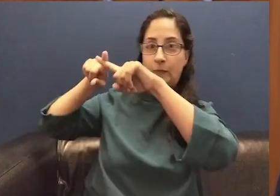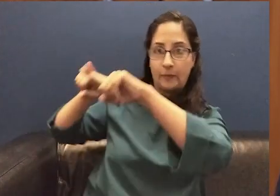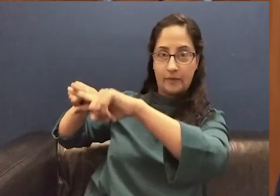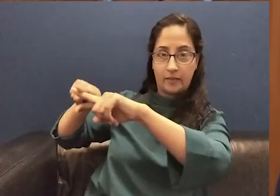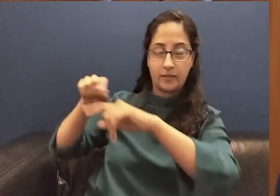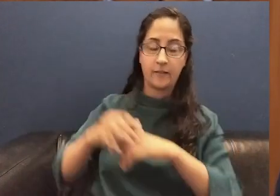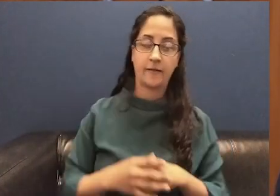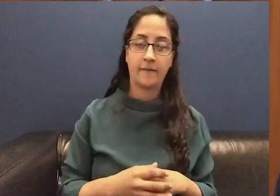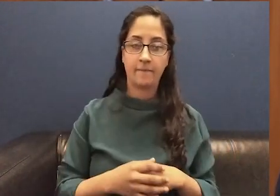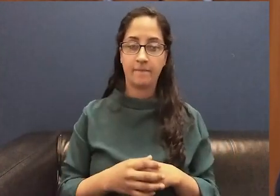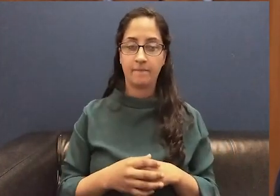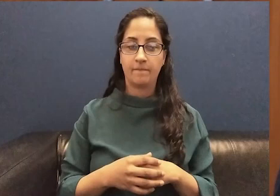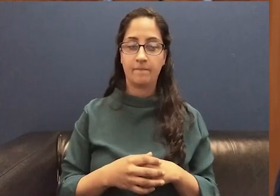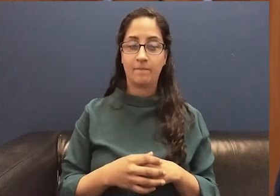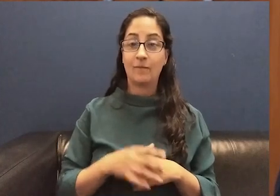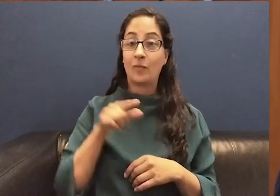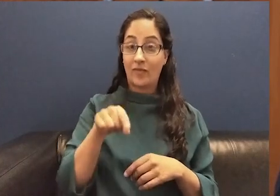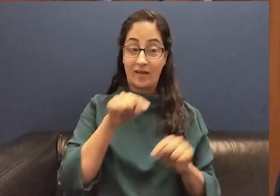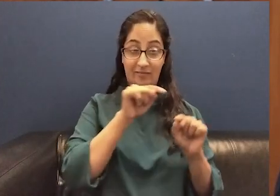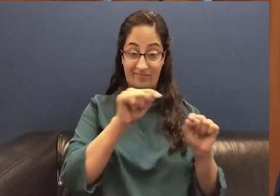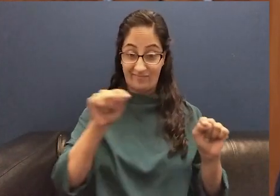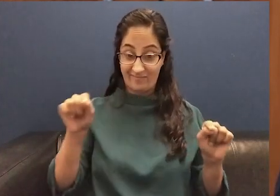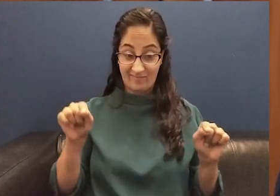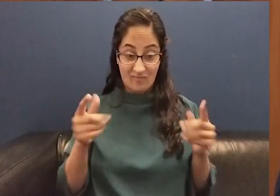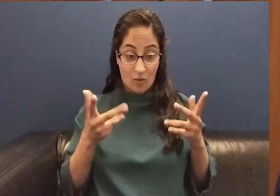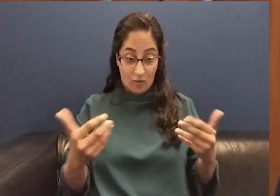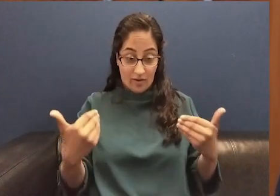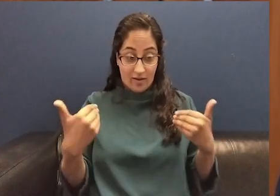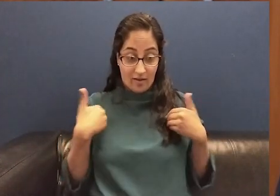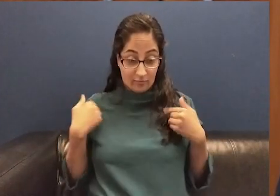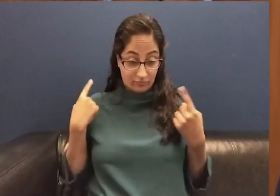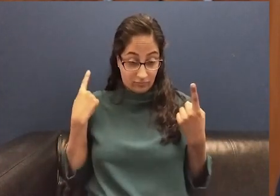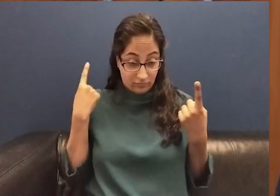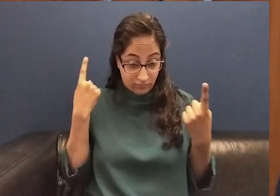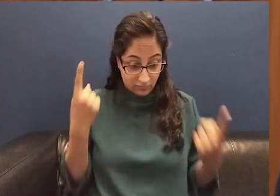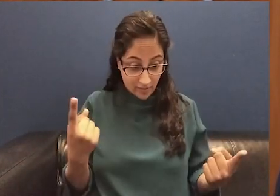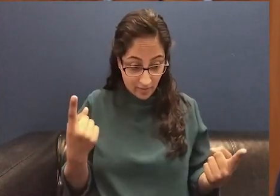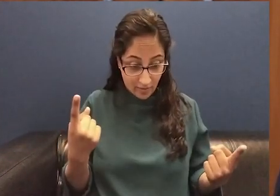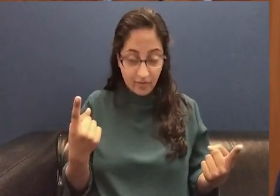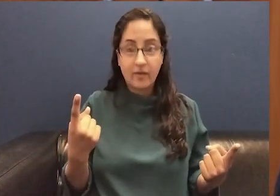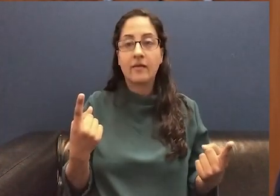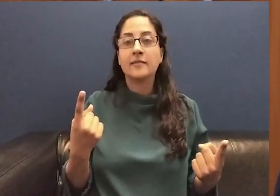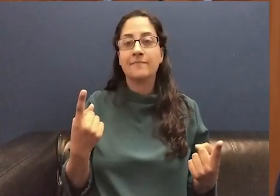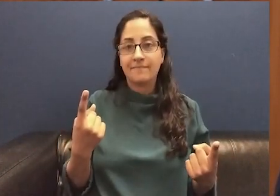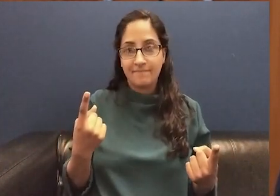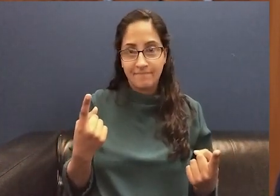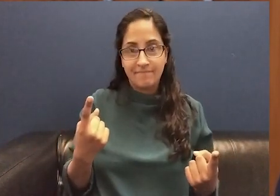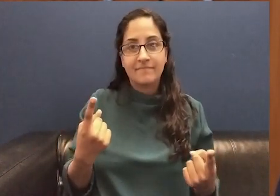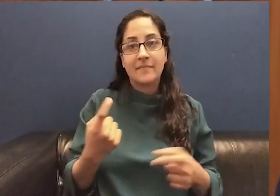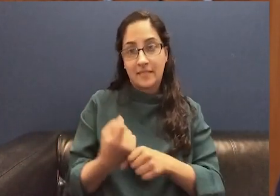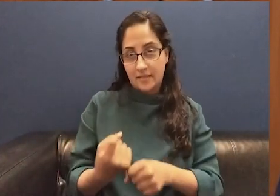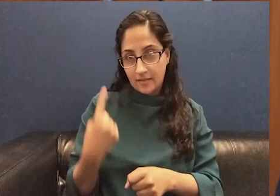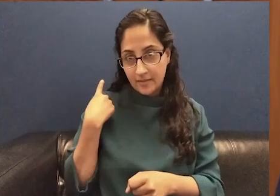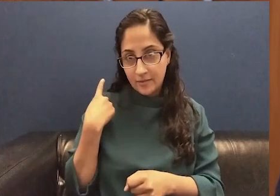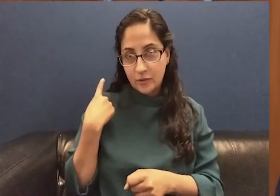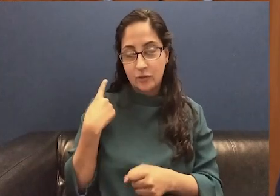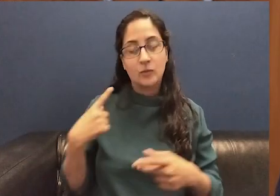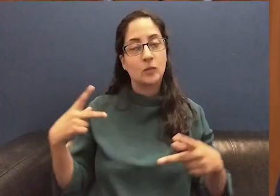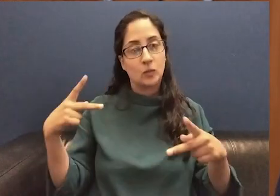overall conditions here. But after the recent changes, and particularly after 15th